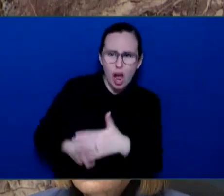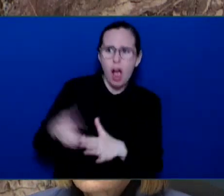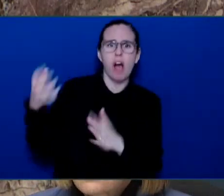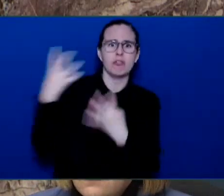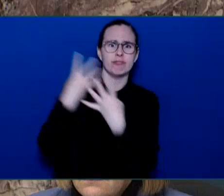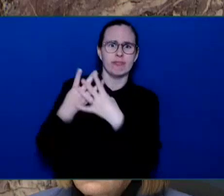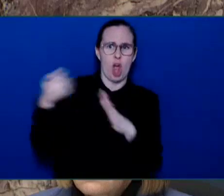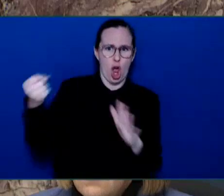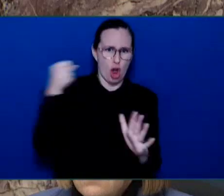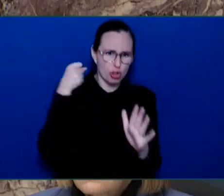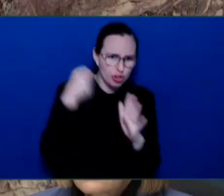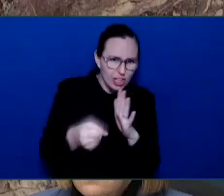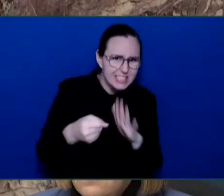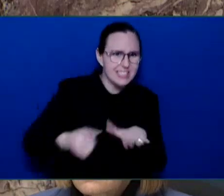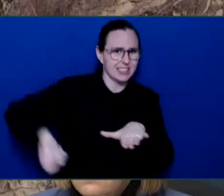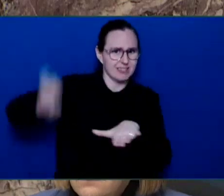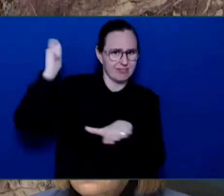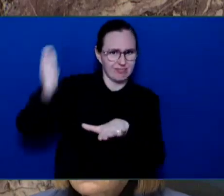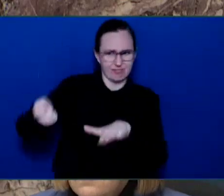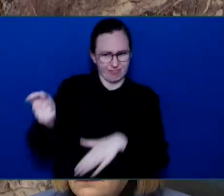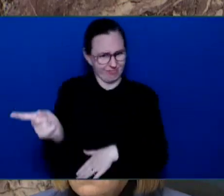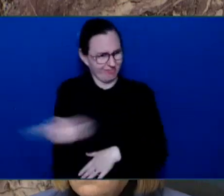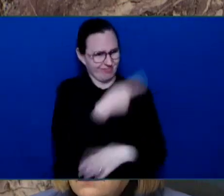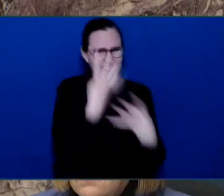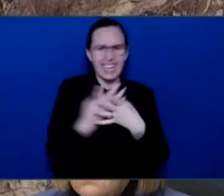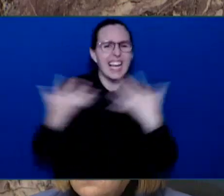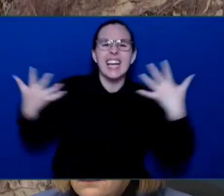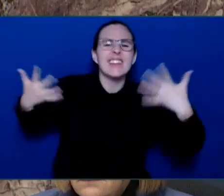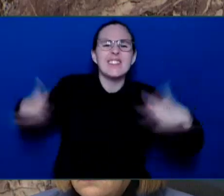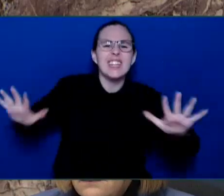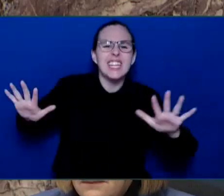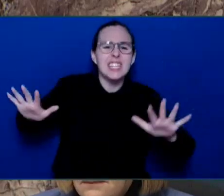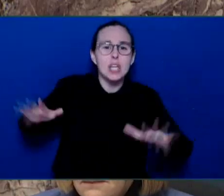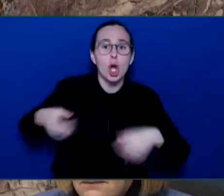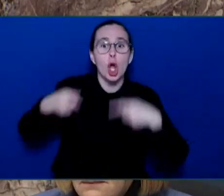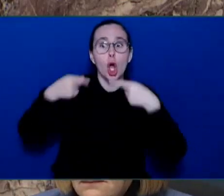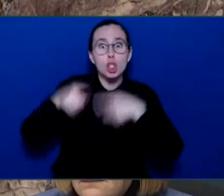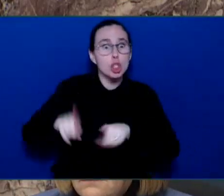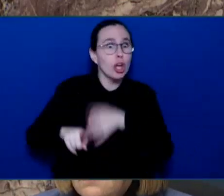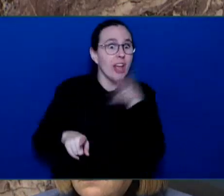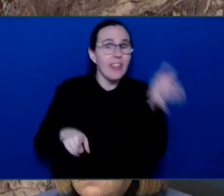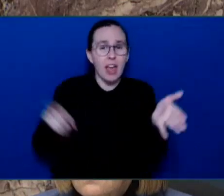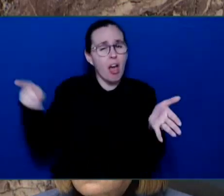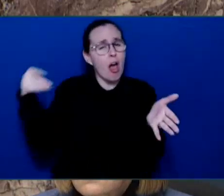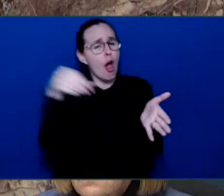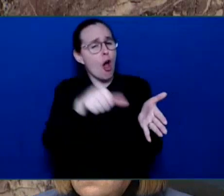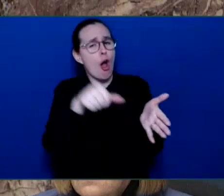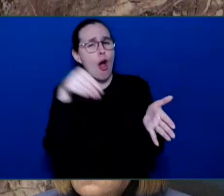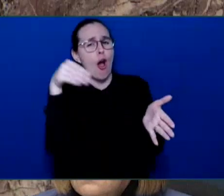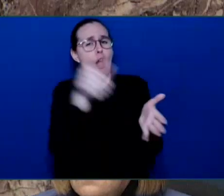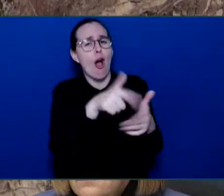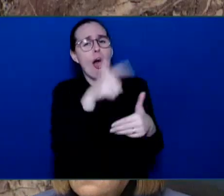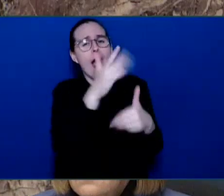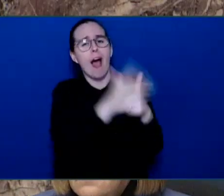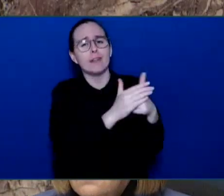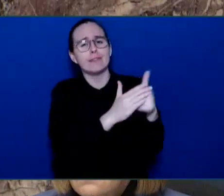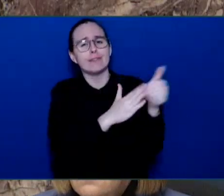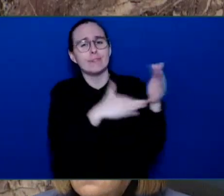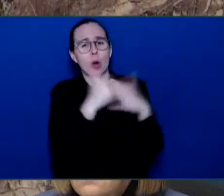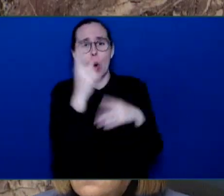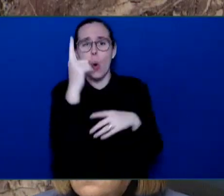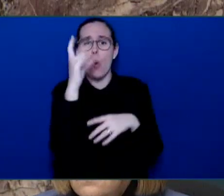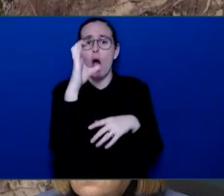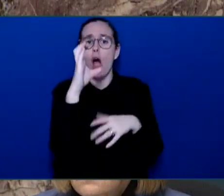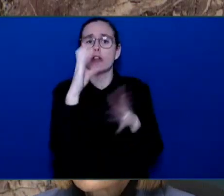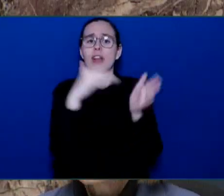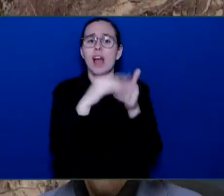getting paid a six-figure salary. He stayed on the payroll of Interior Health. Last February, when we